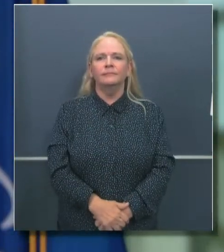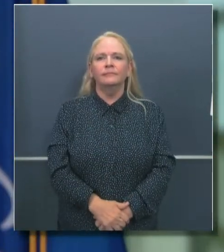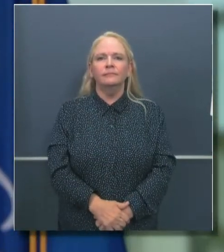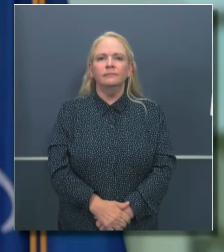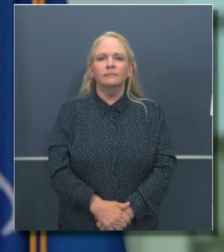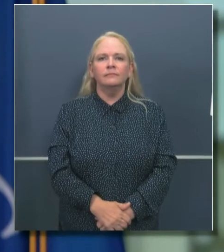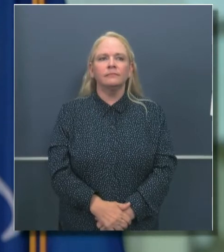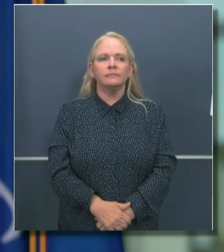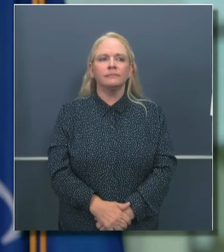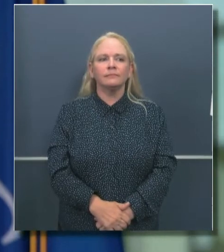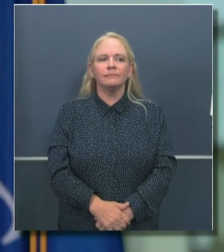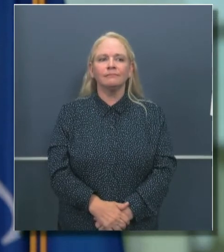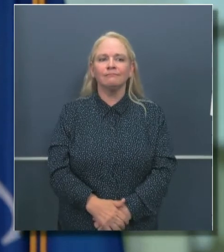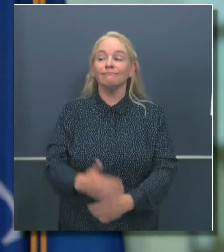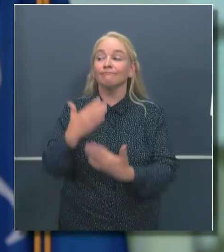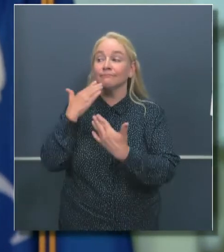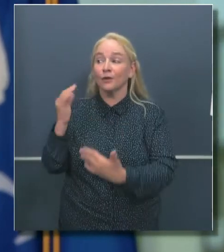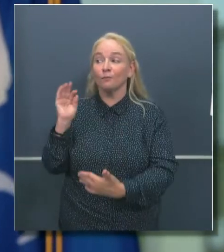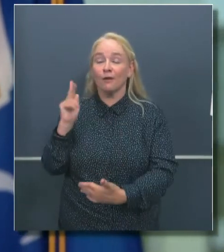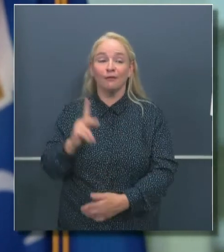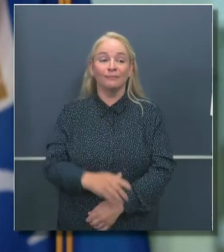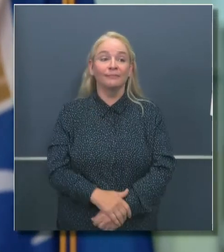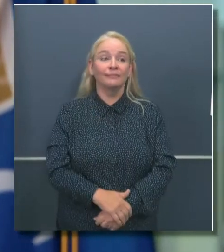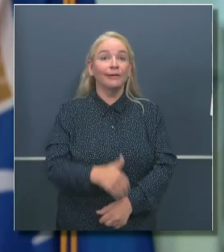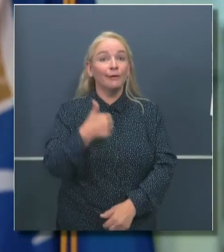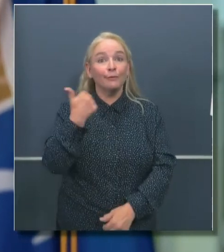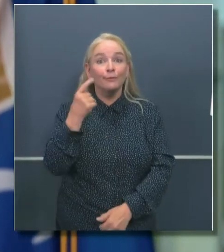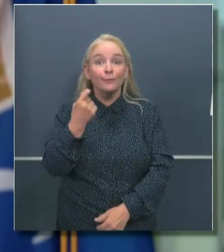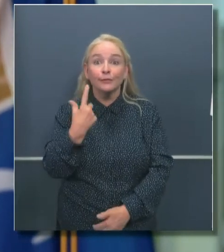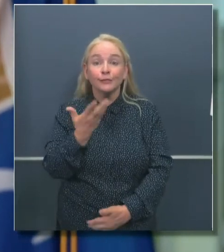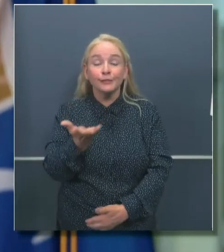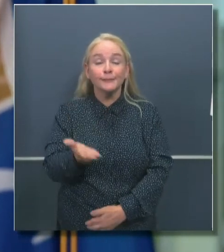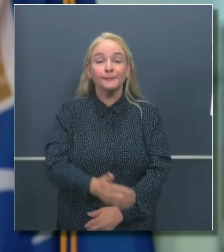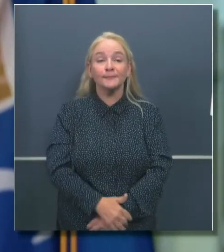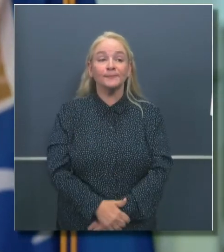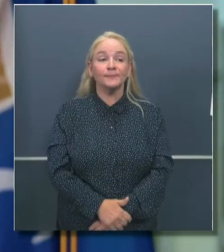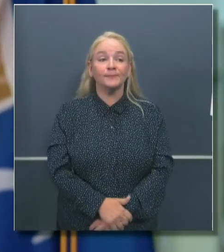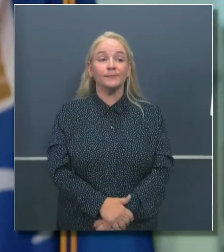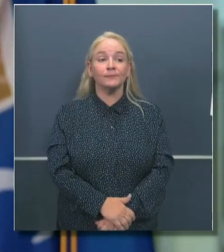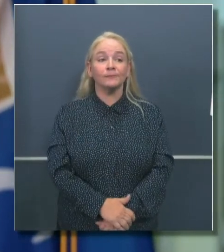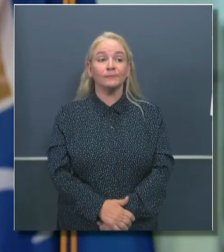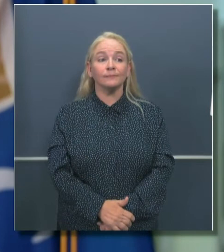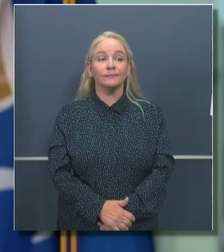Thank you. Next question. Final question, Doug Sovereign, KCBS.